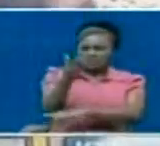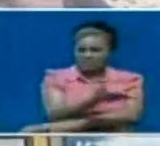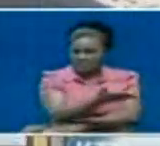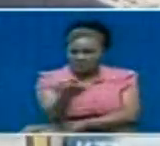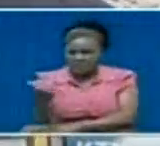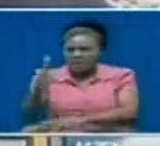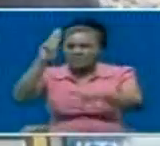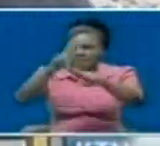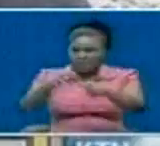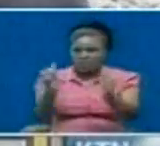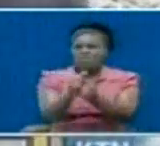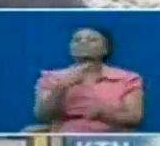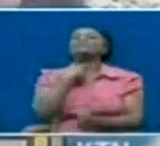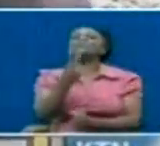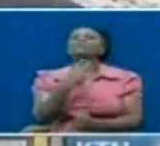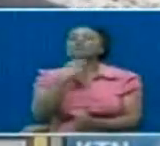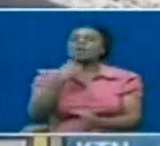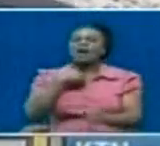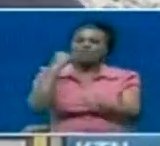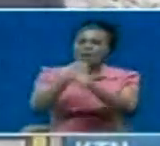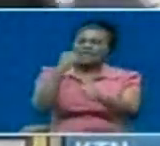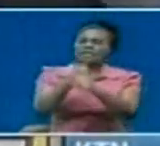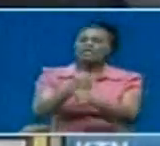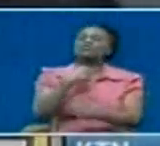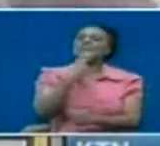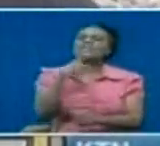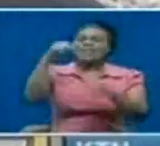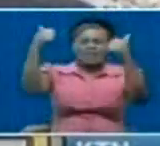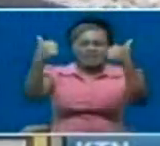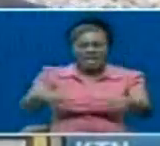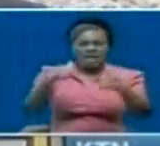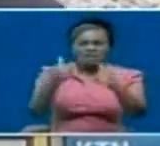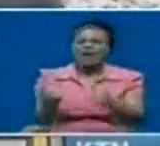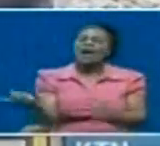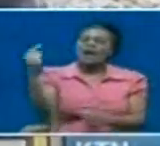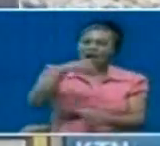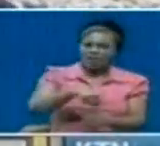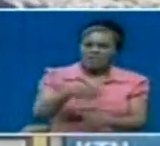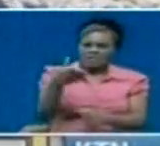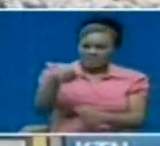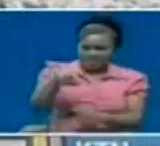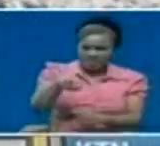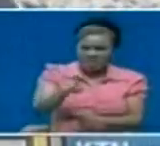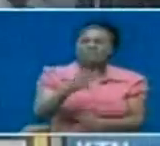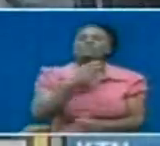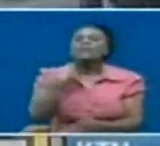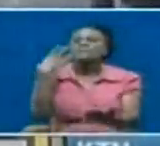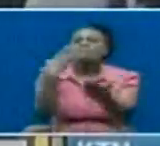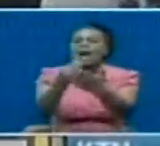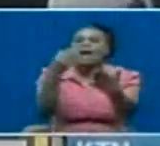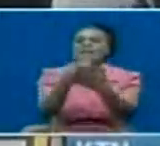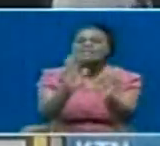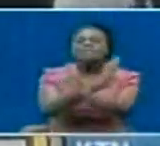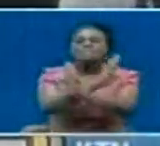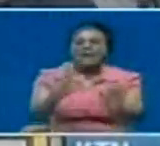sit down with our union to have a working agreement. They have never responded up to now. These guys are just after money.